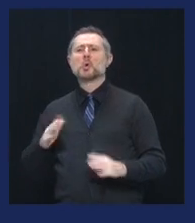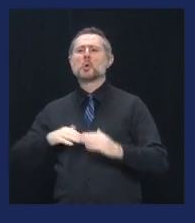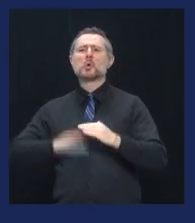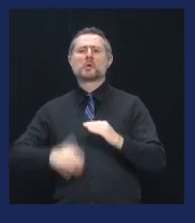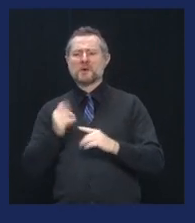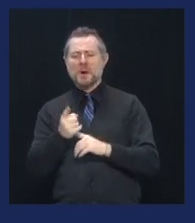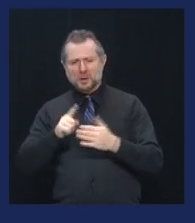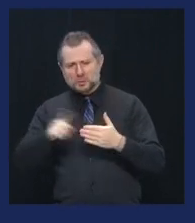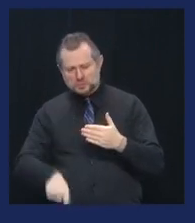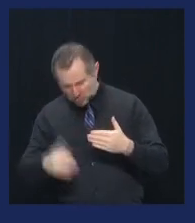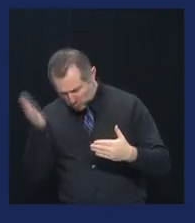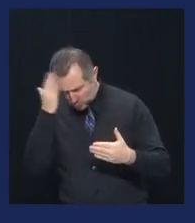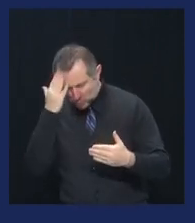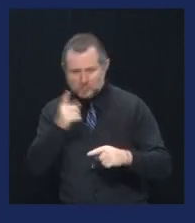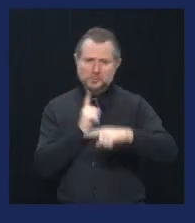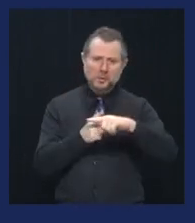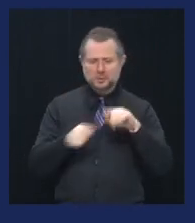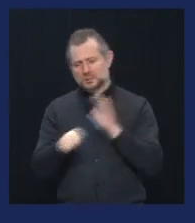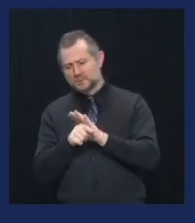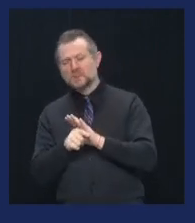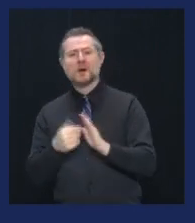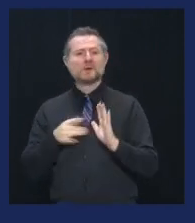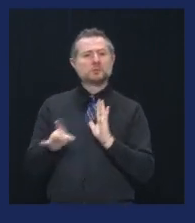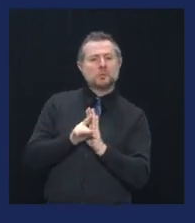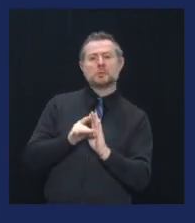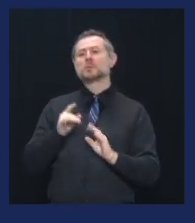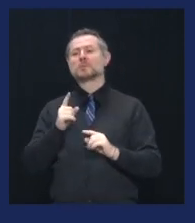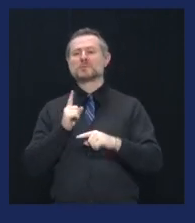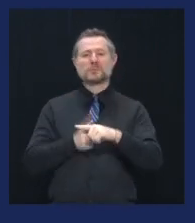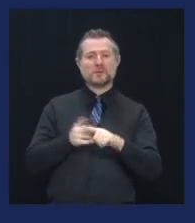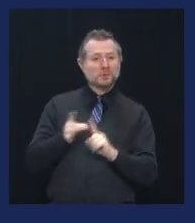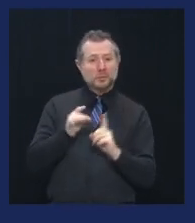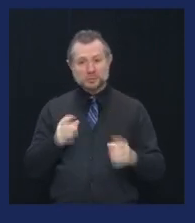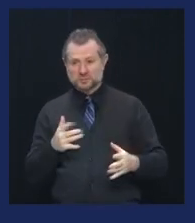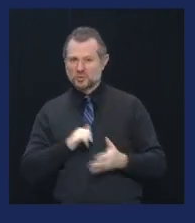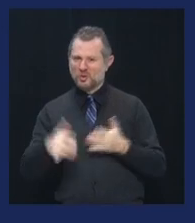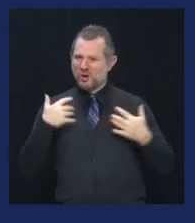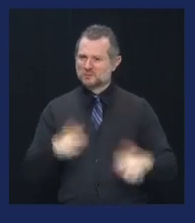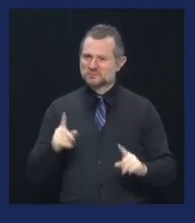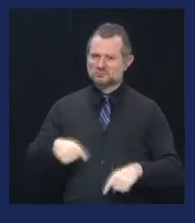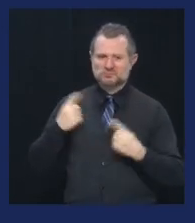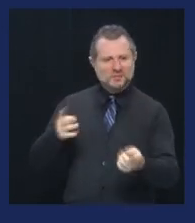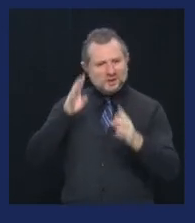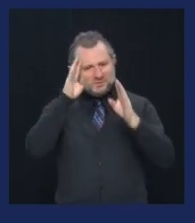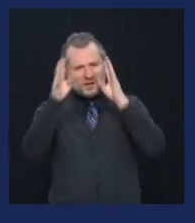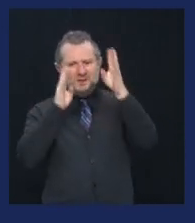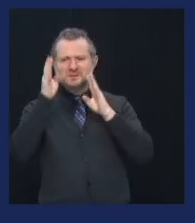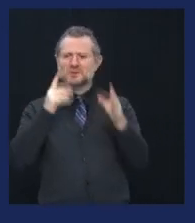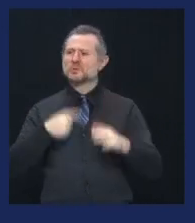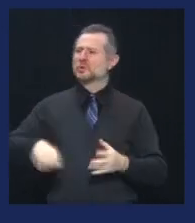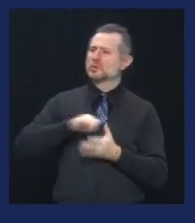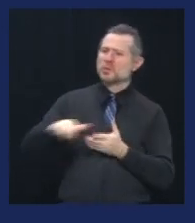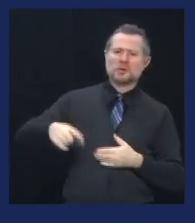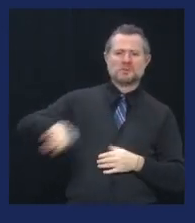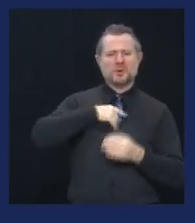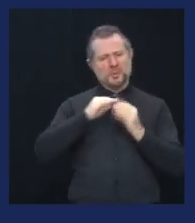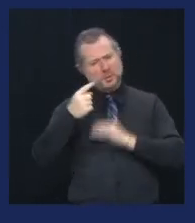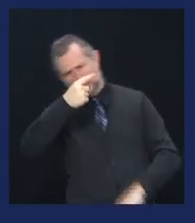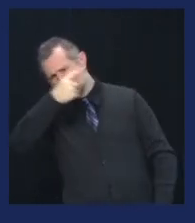minutes. Because of New York's spirit of innovation, we have performed more COVID tests per